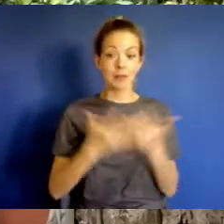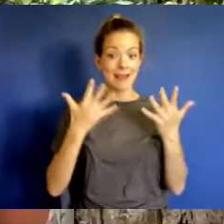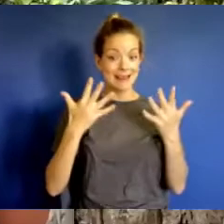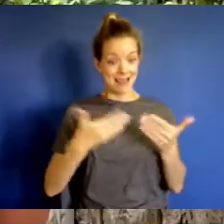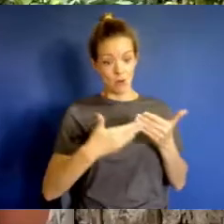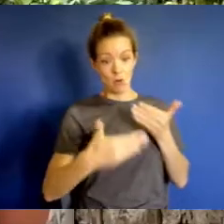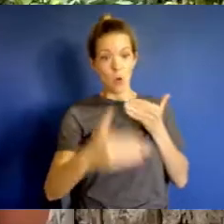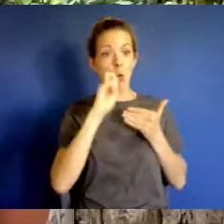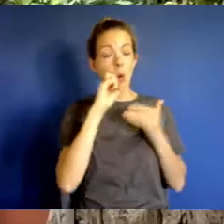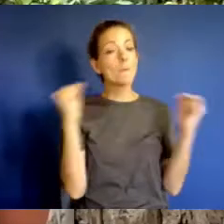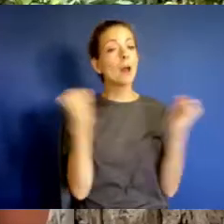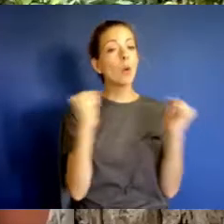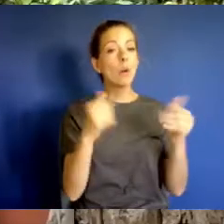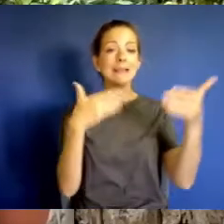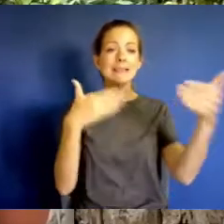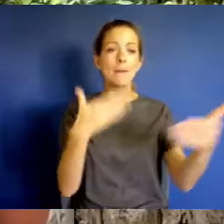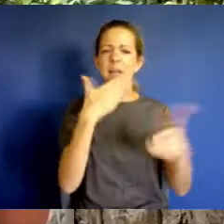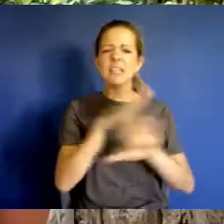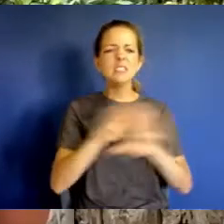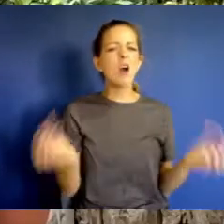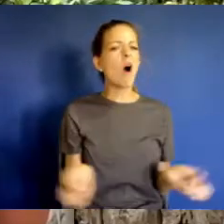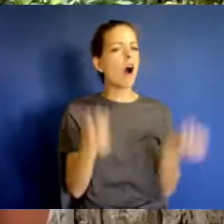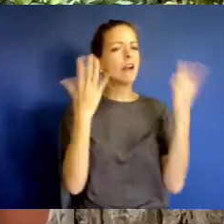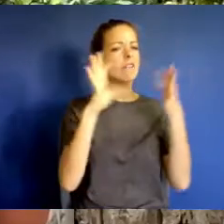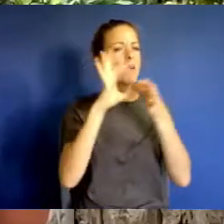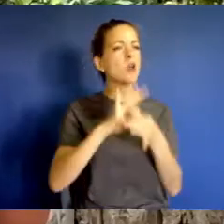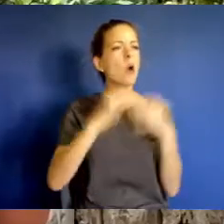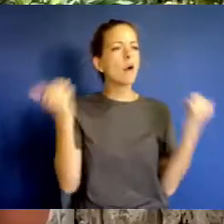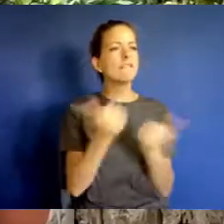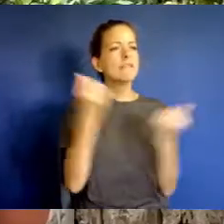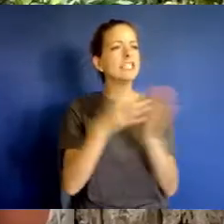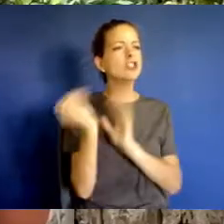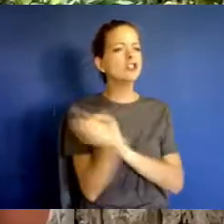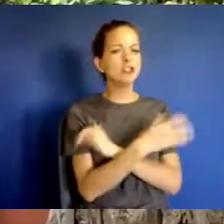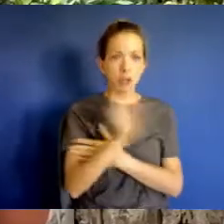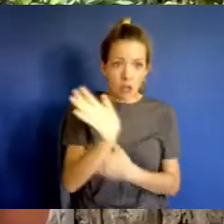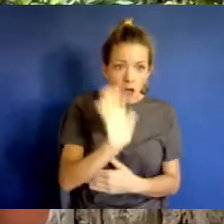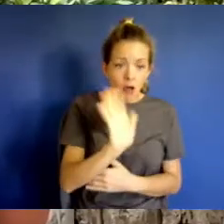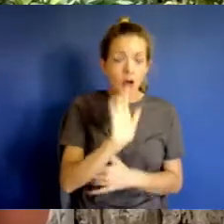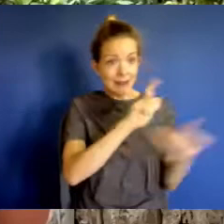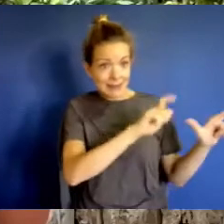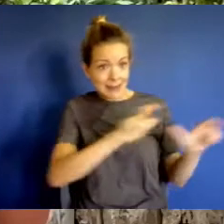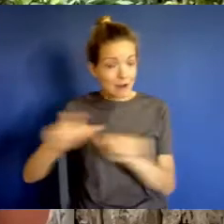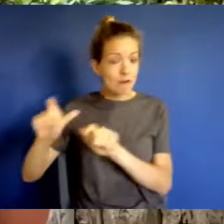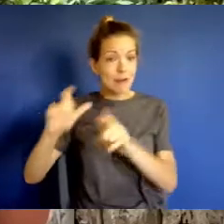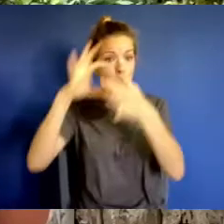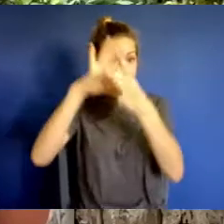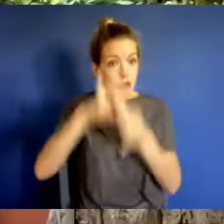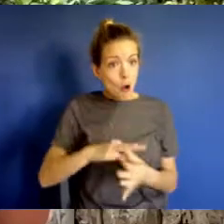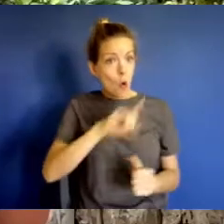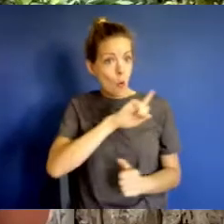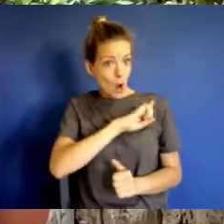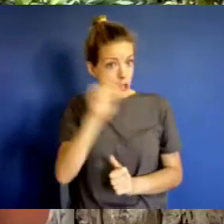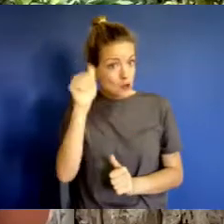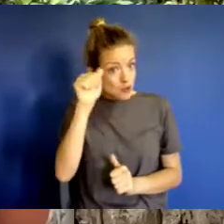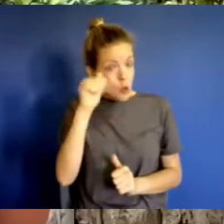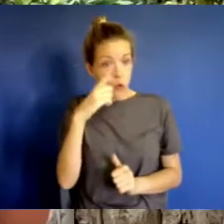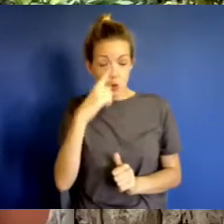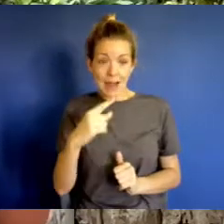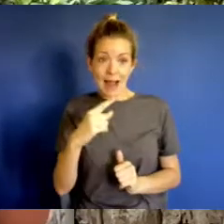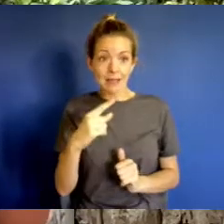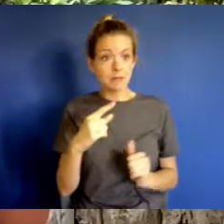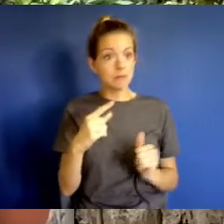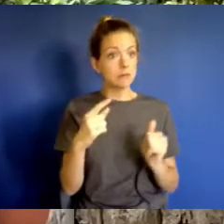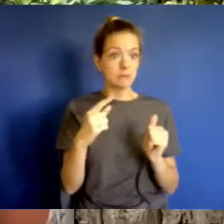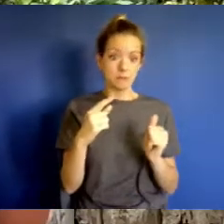doing yoga, and don't forget we have all our videos from the whole of the season are available to watch. So